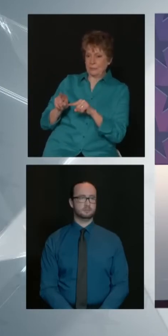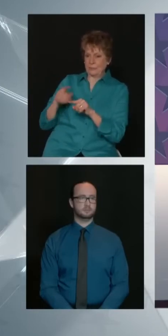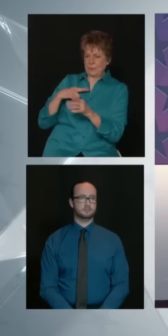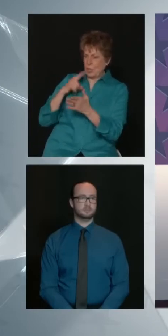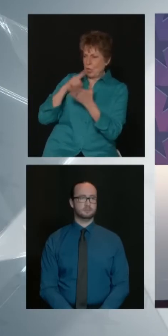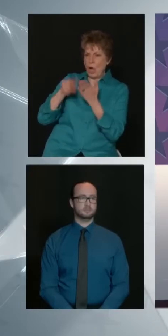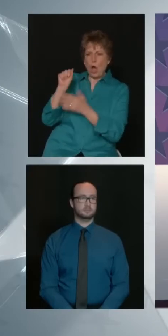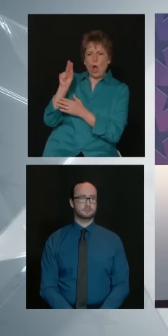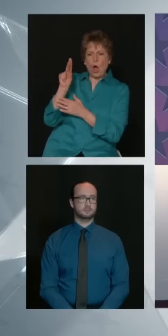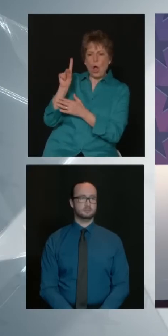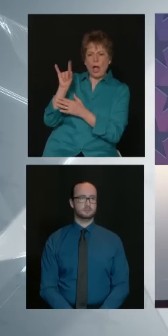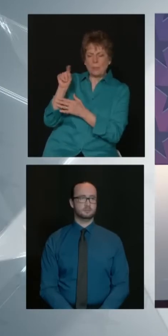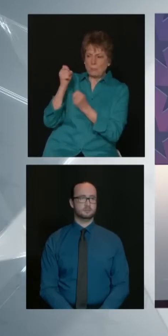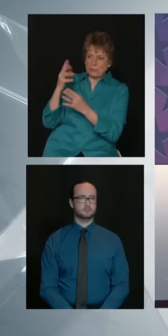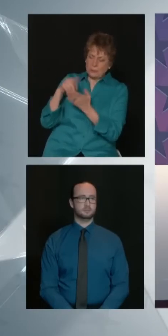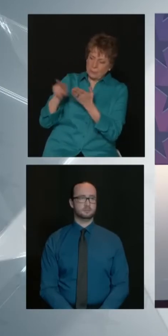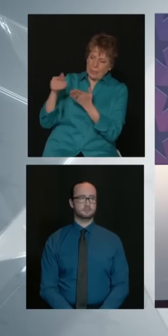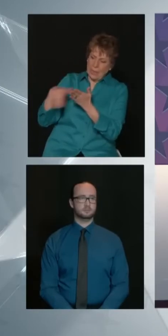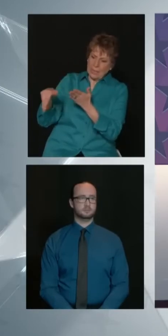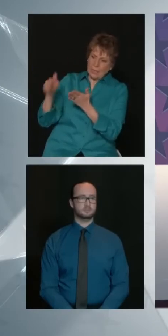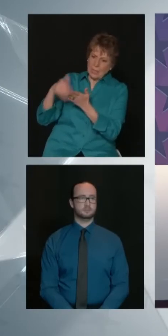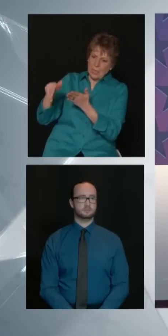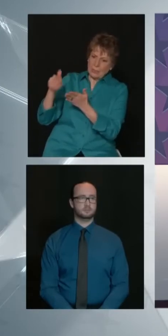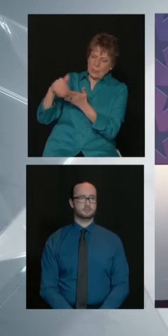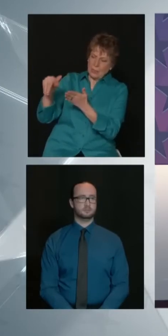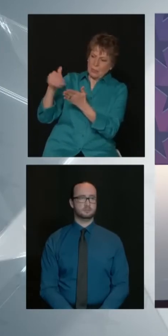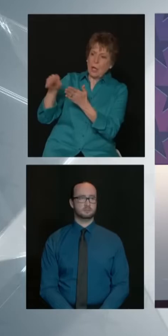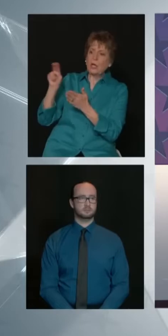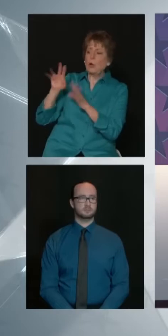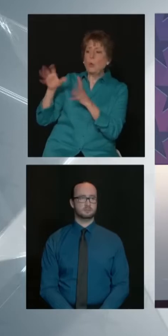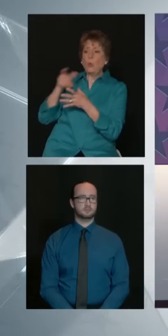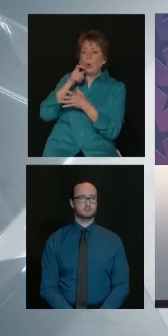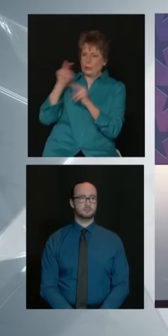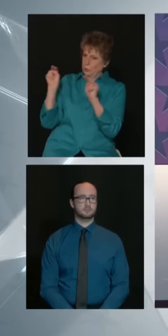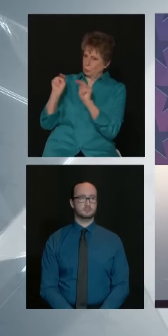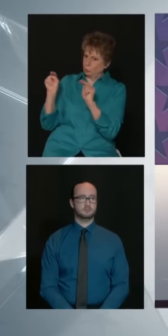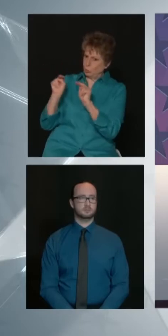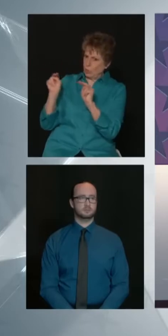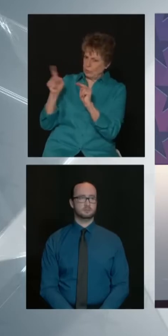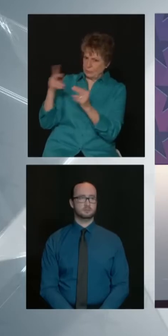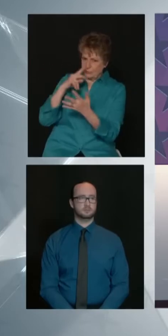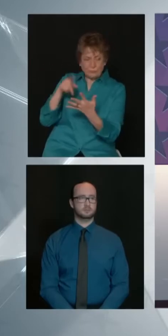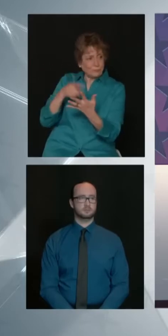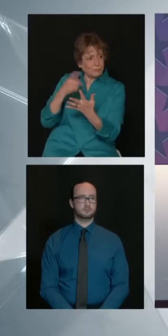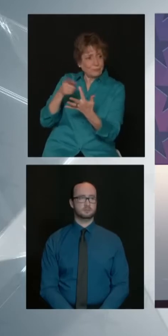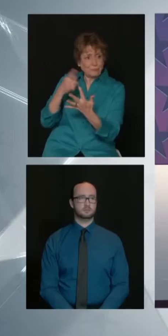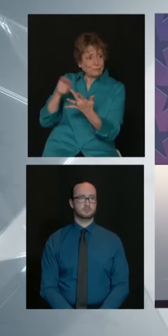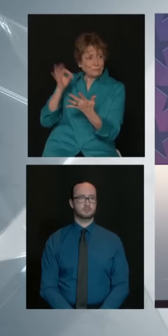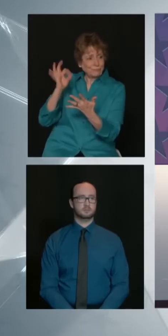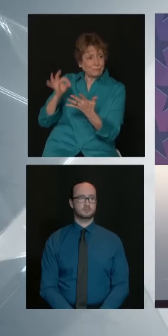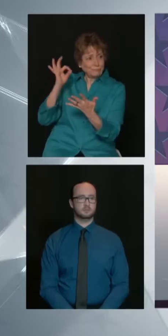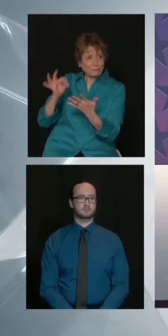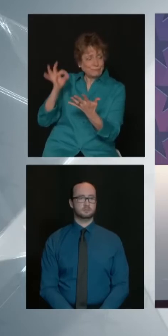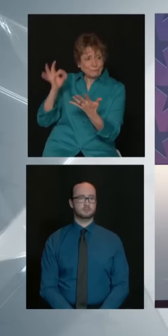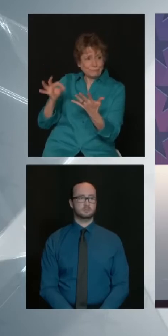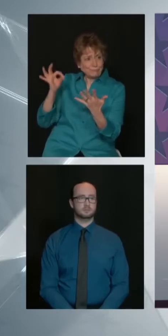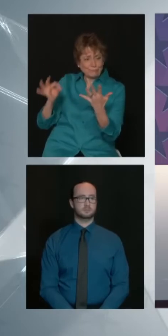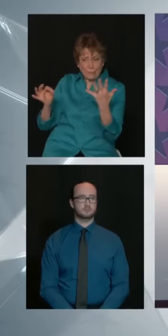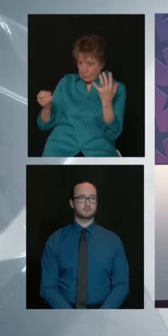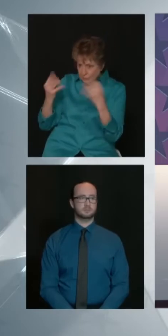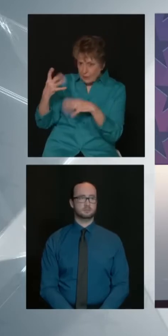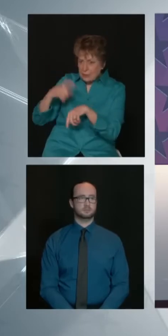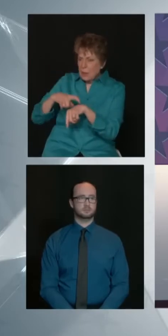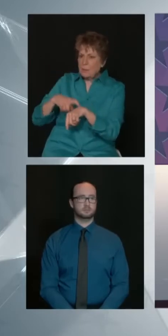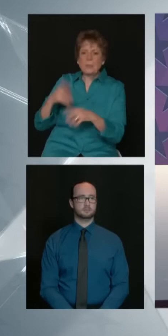did they find? It was accurate. You know, I find it interesting that my opponent, Blake Masters, is standing up for veterans here